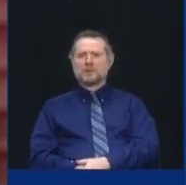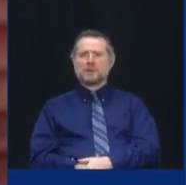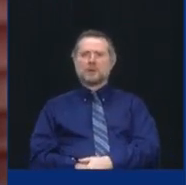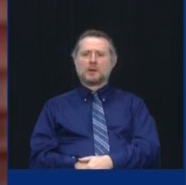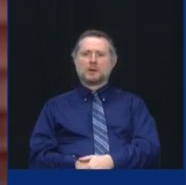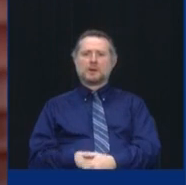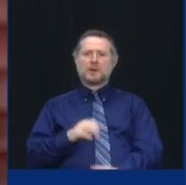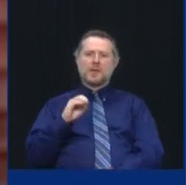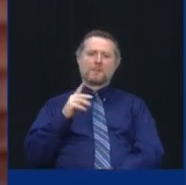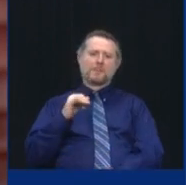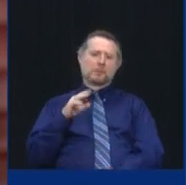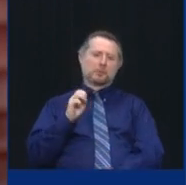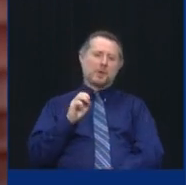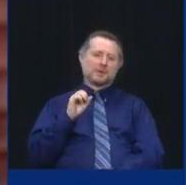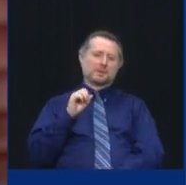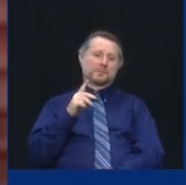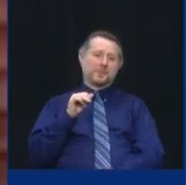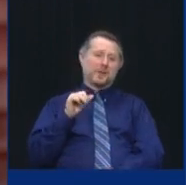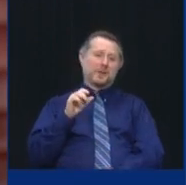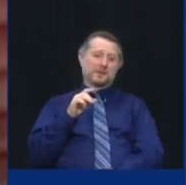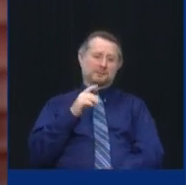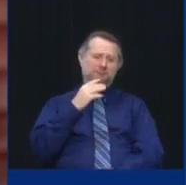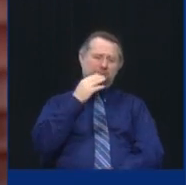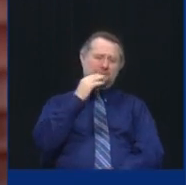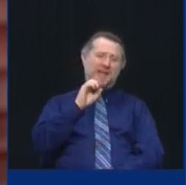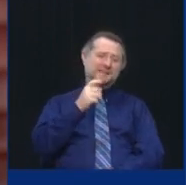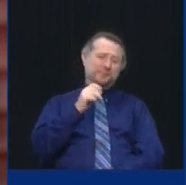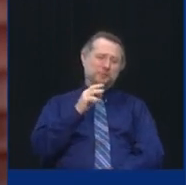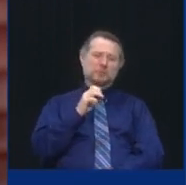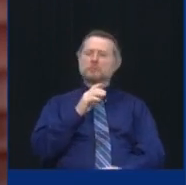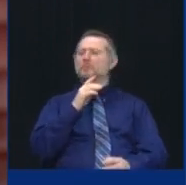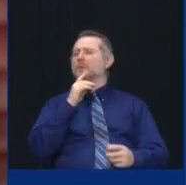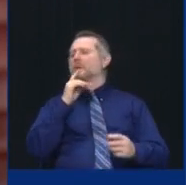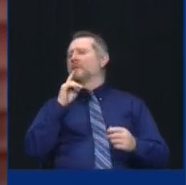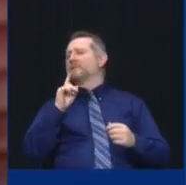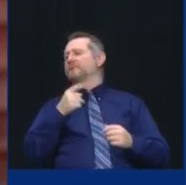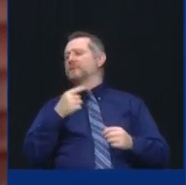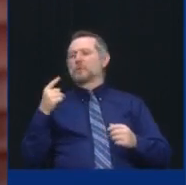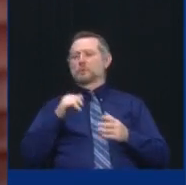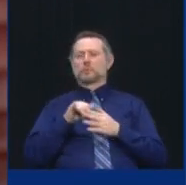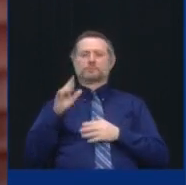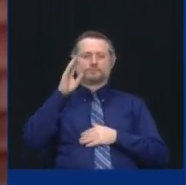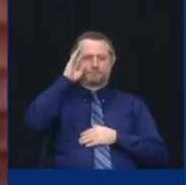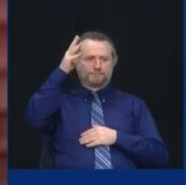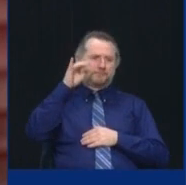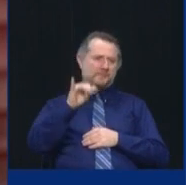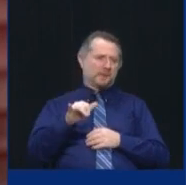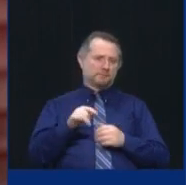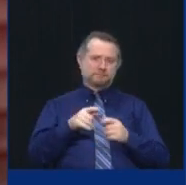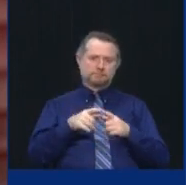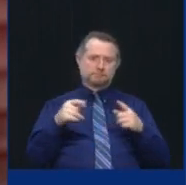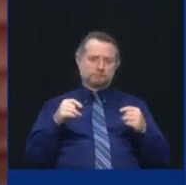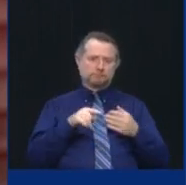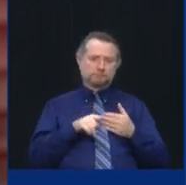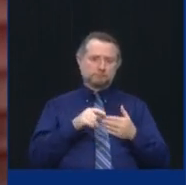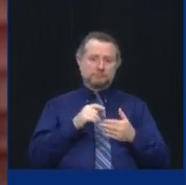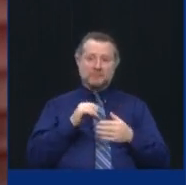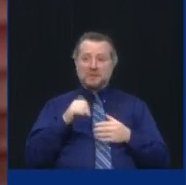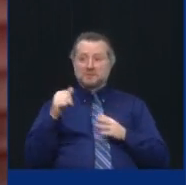is a really great thing, we were the first state to do it. I don't know that we're the only state that has